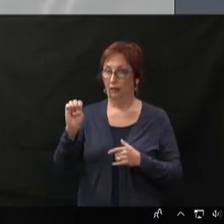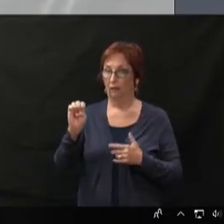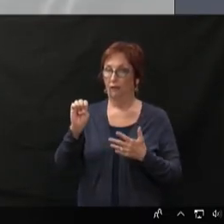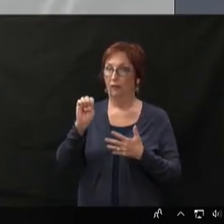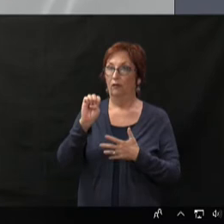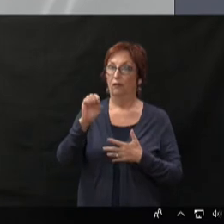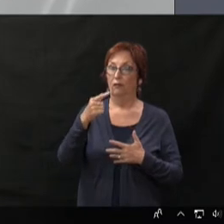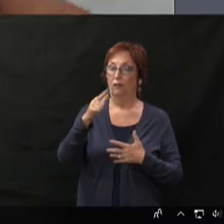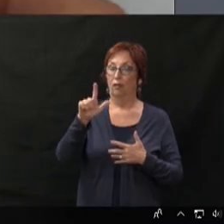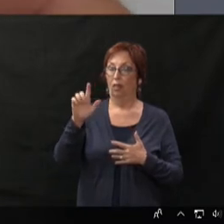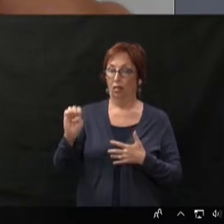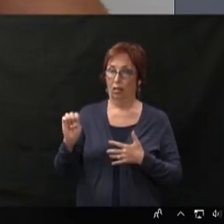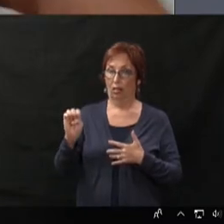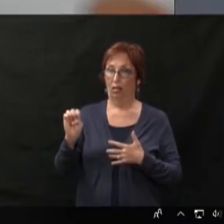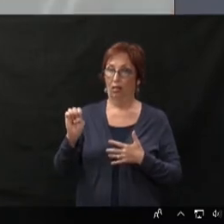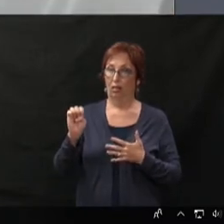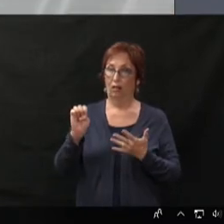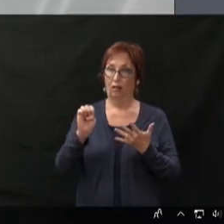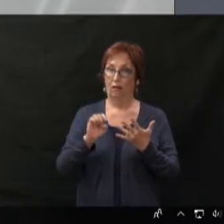Goal.